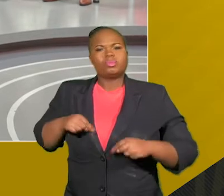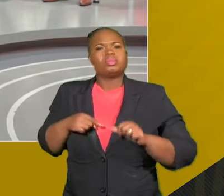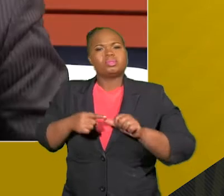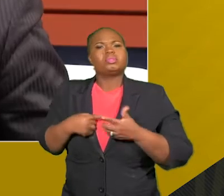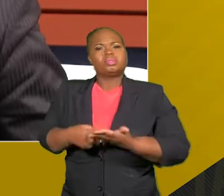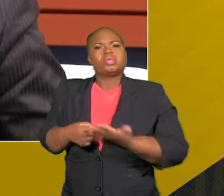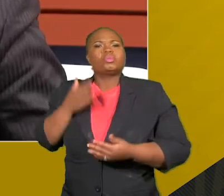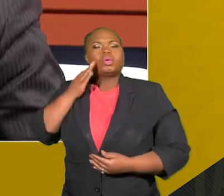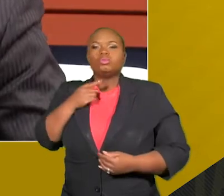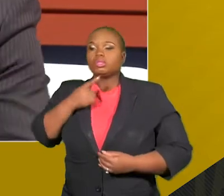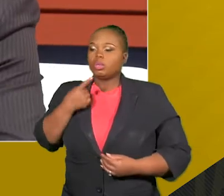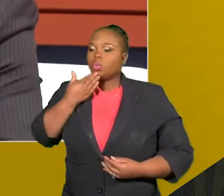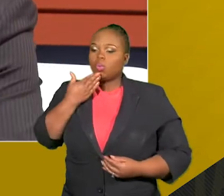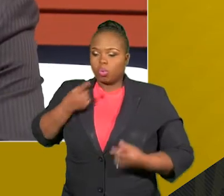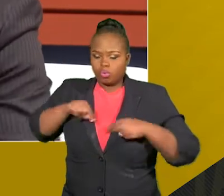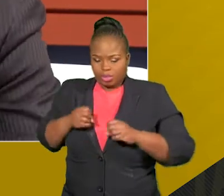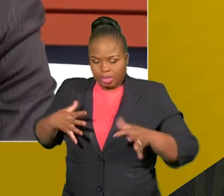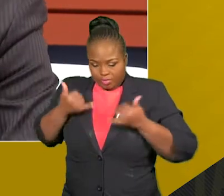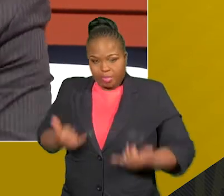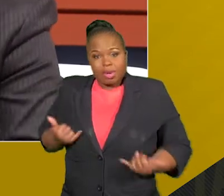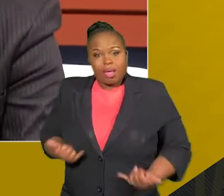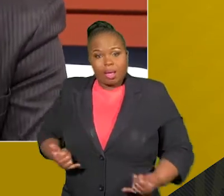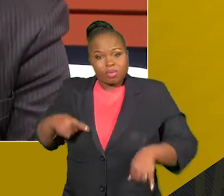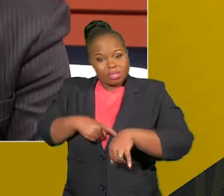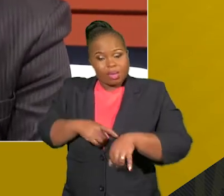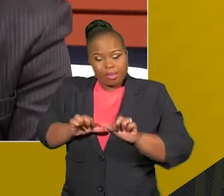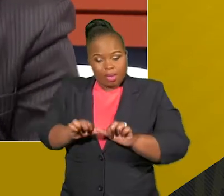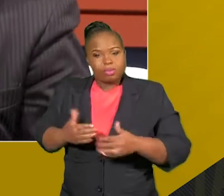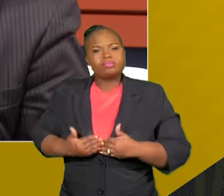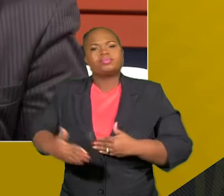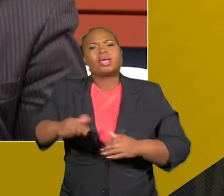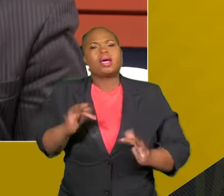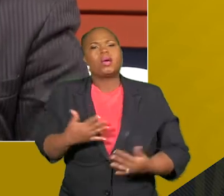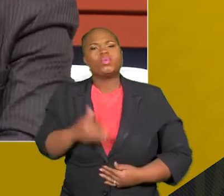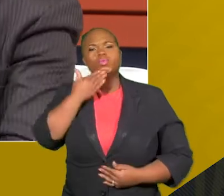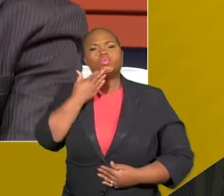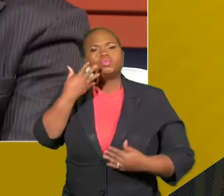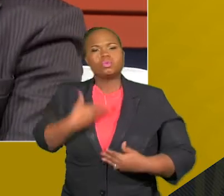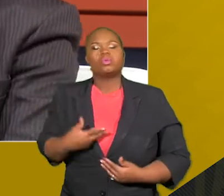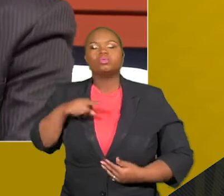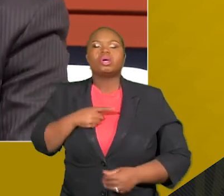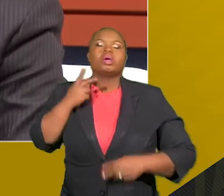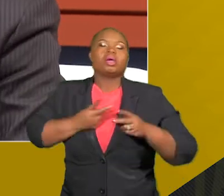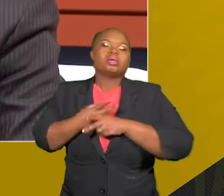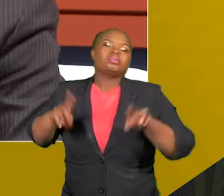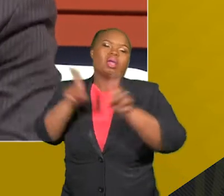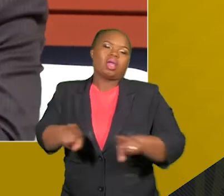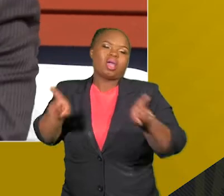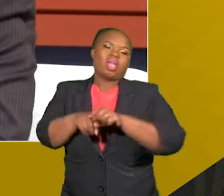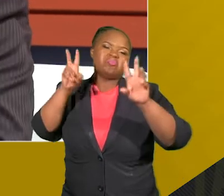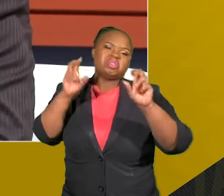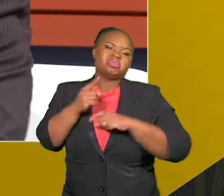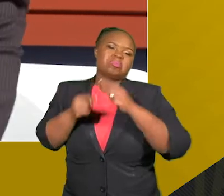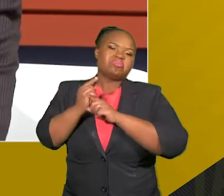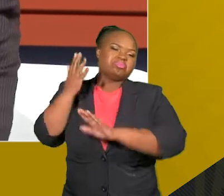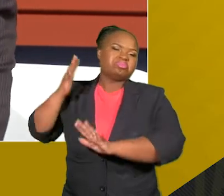say, guys, who do we want to be from point this to going forward? Because at the end of the day, we keep on addressing the issues of the past. We keep